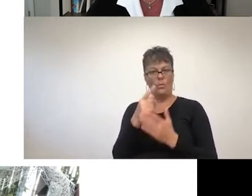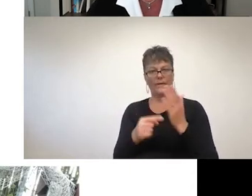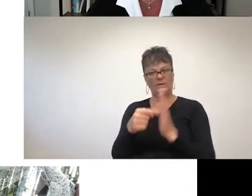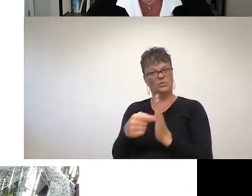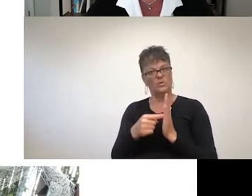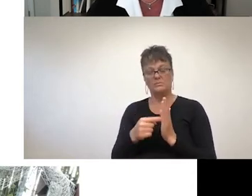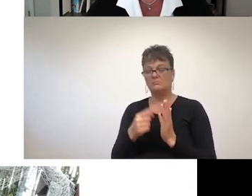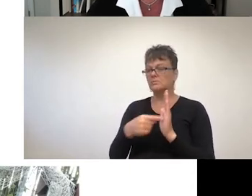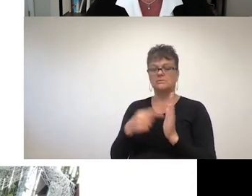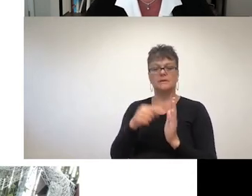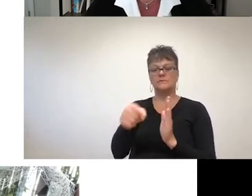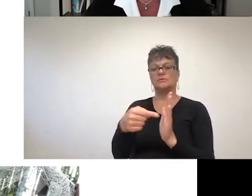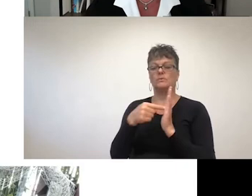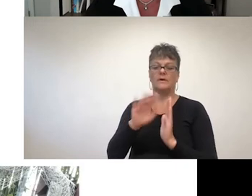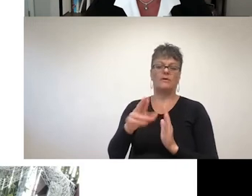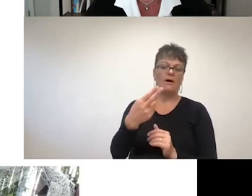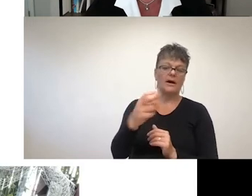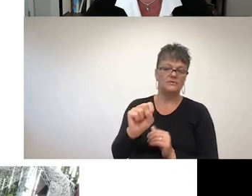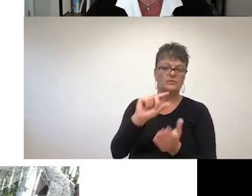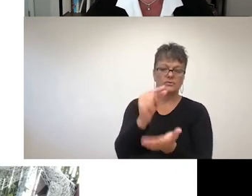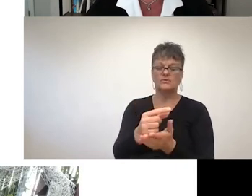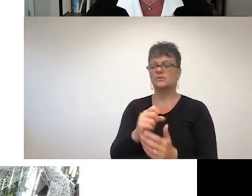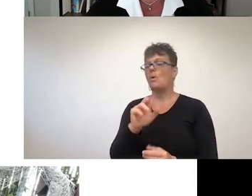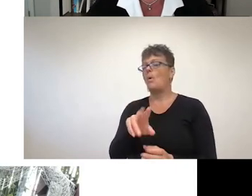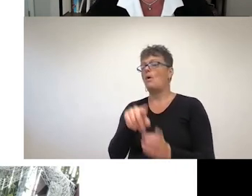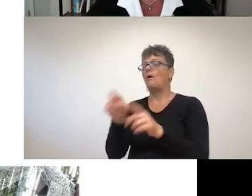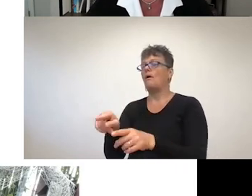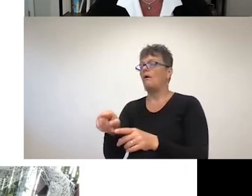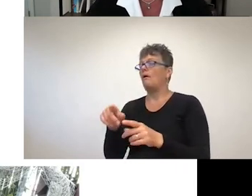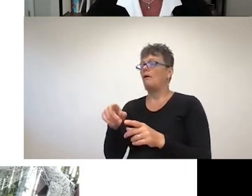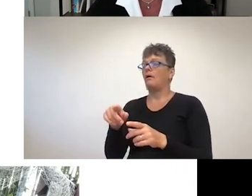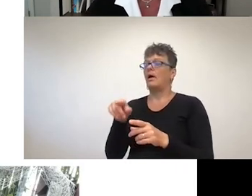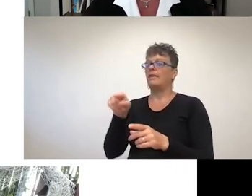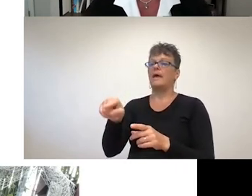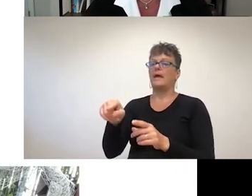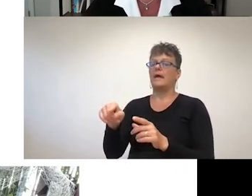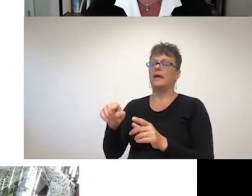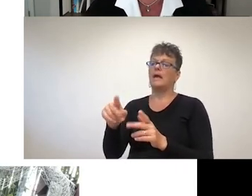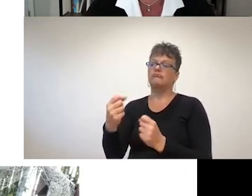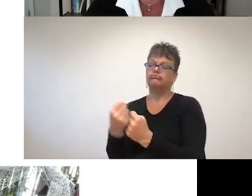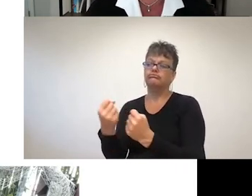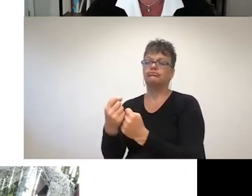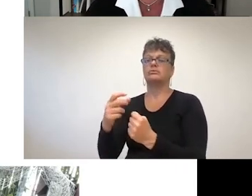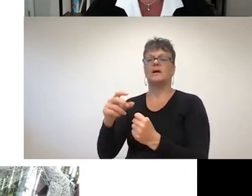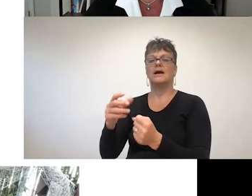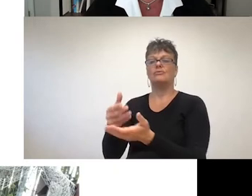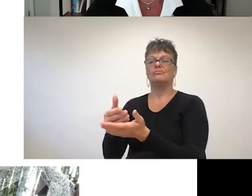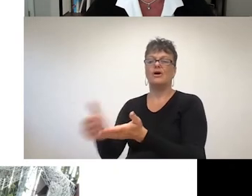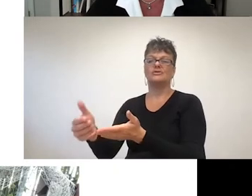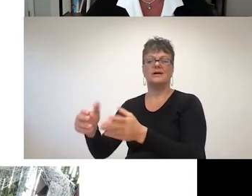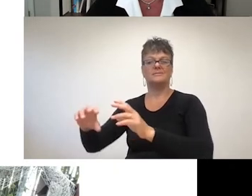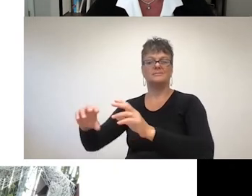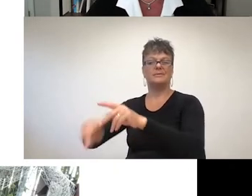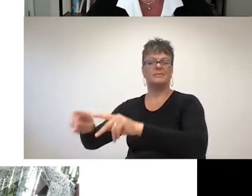of their high school graduation, of themselves mentoring underrepresented youth in the community, of their extended family seated around the